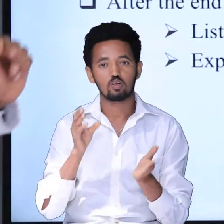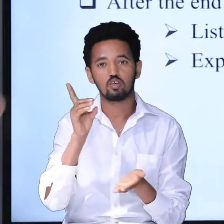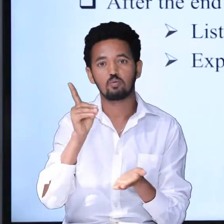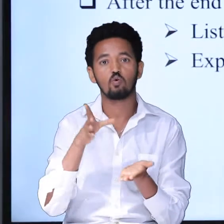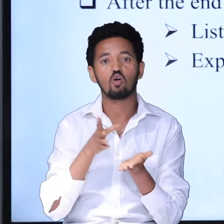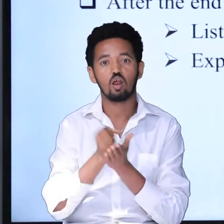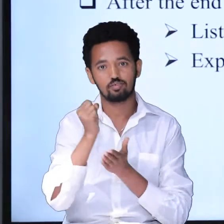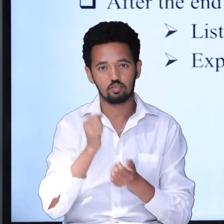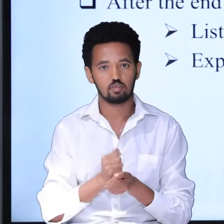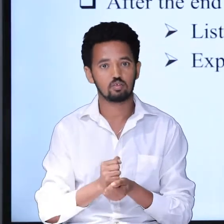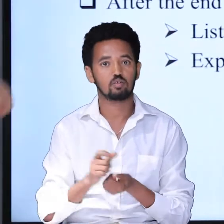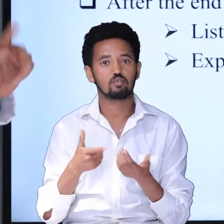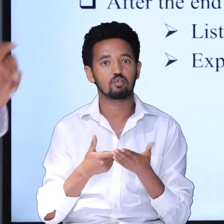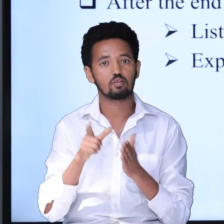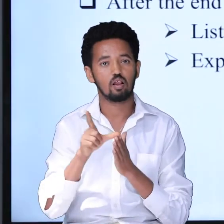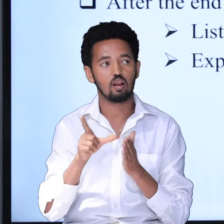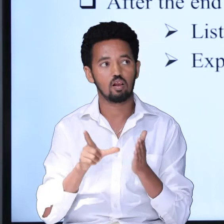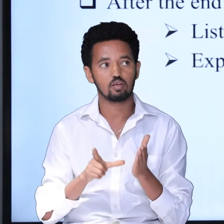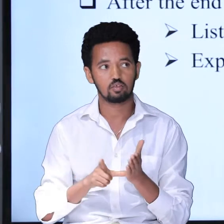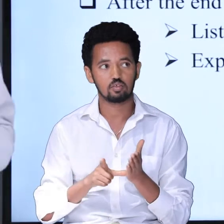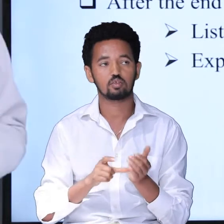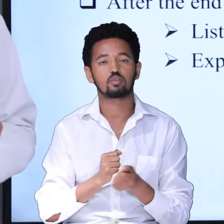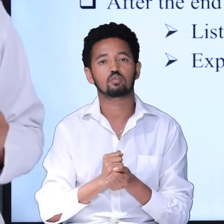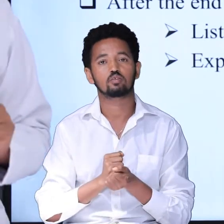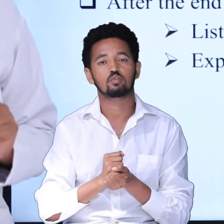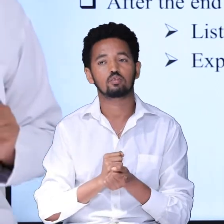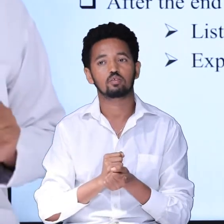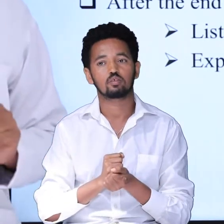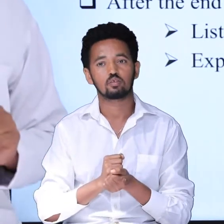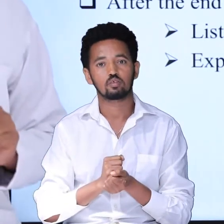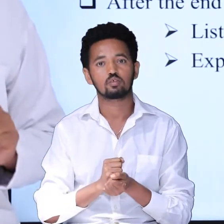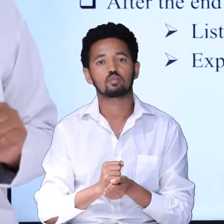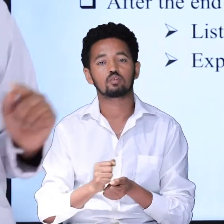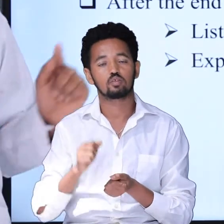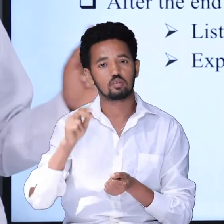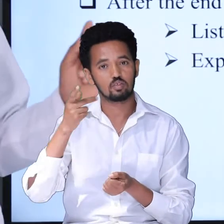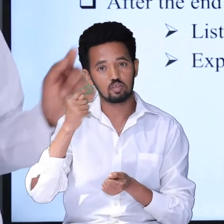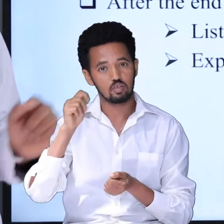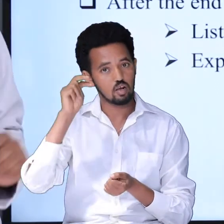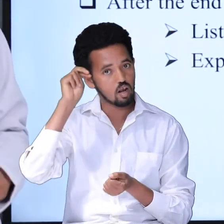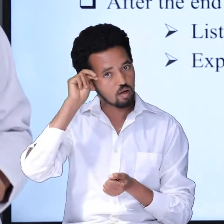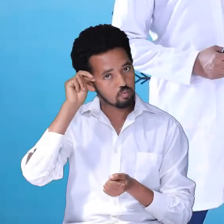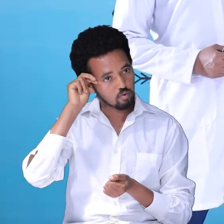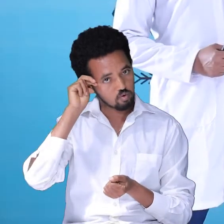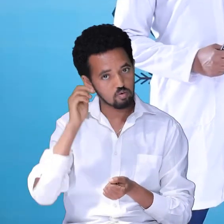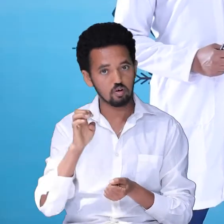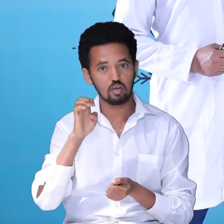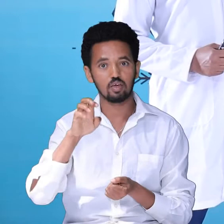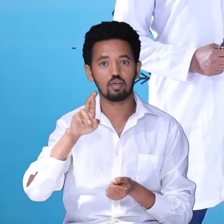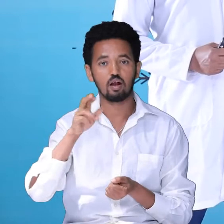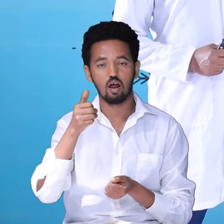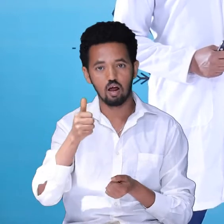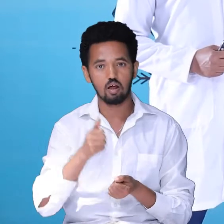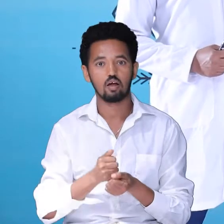Today's lesson it mainly concerns the Napoleonic era and